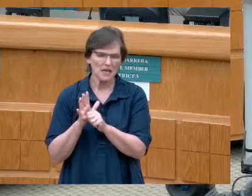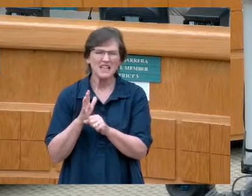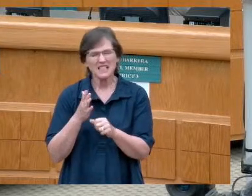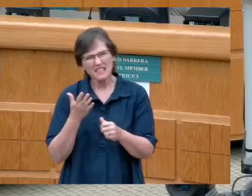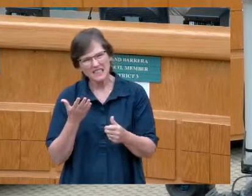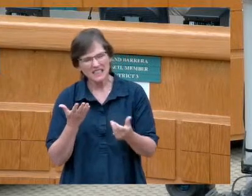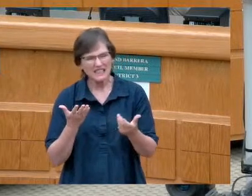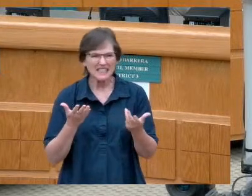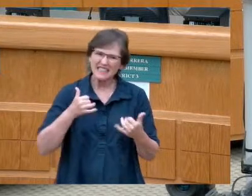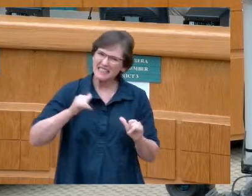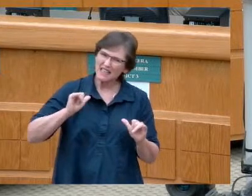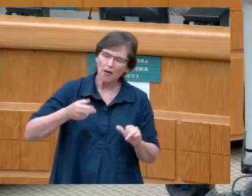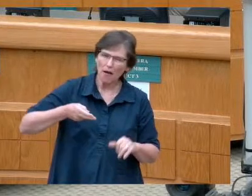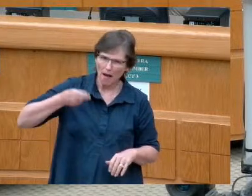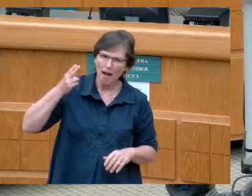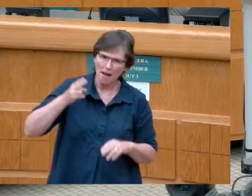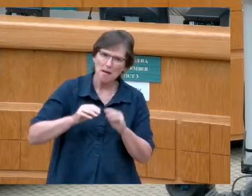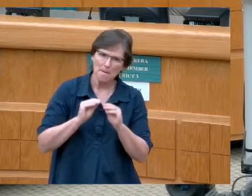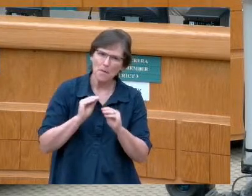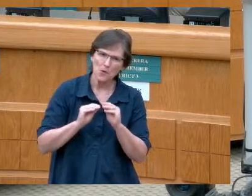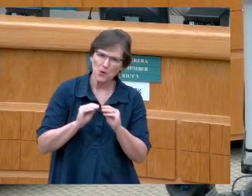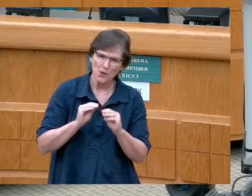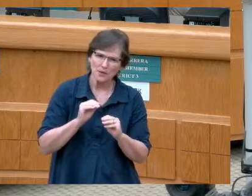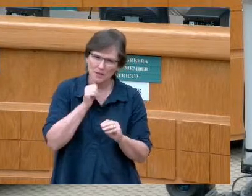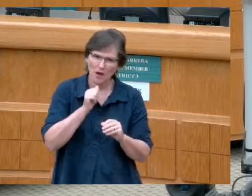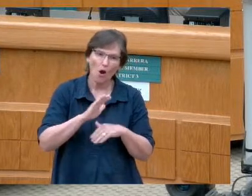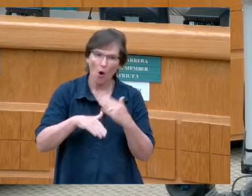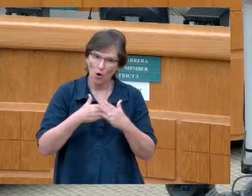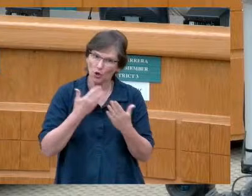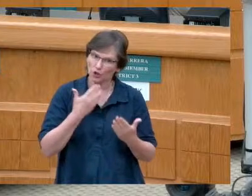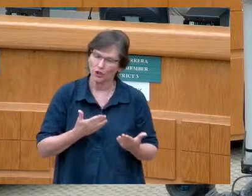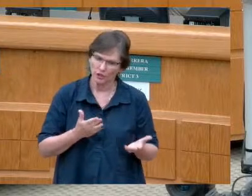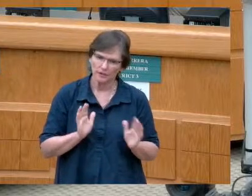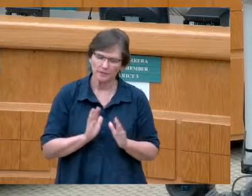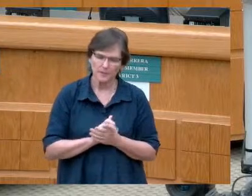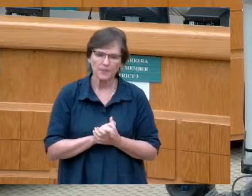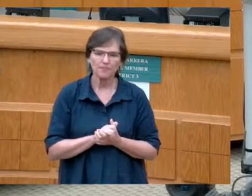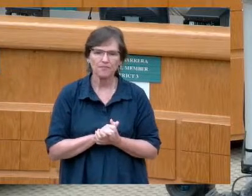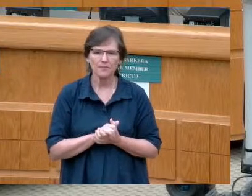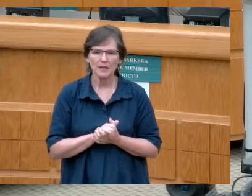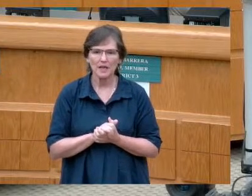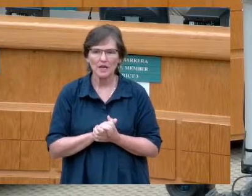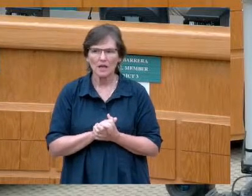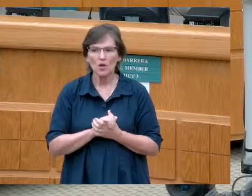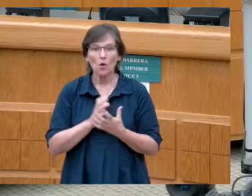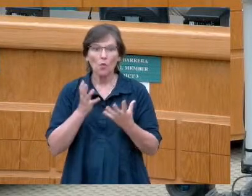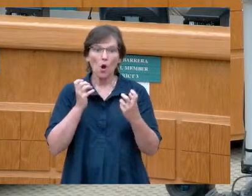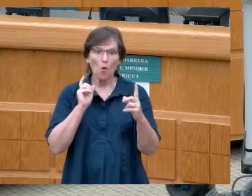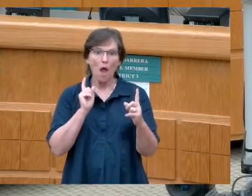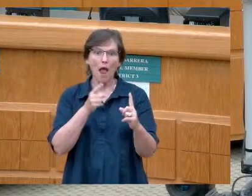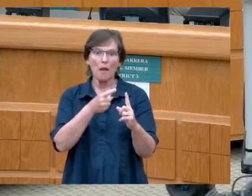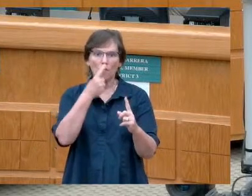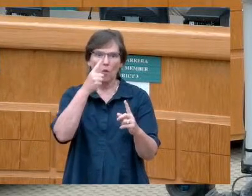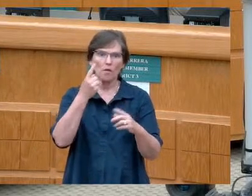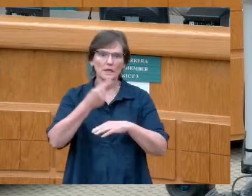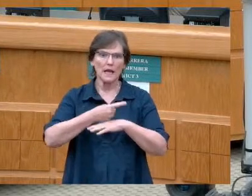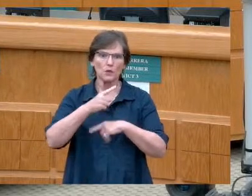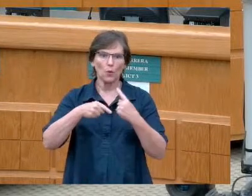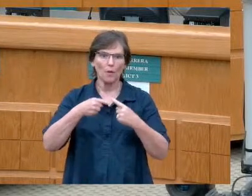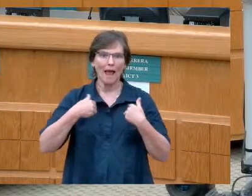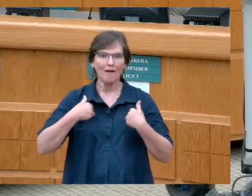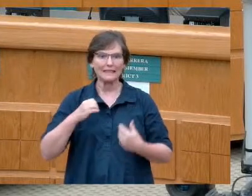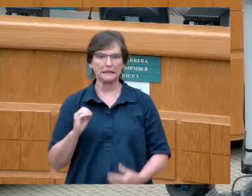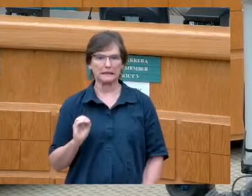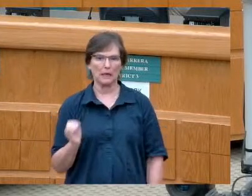kind of a high number, right? We have to aim for and hope for those days when we have 0 new cases